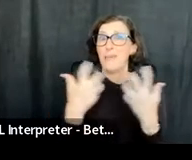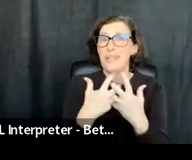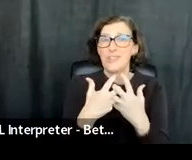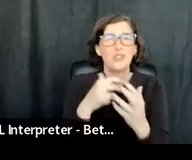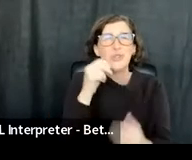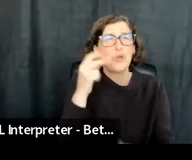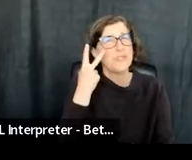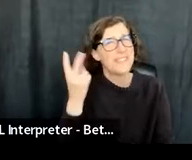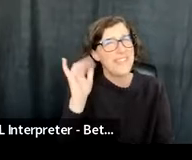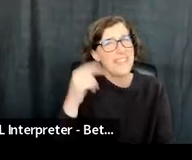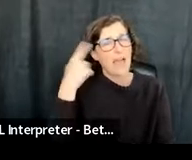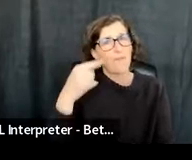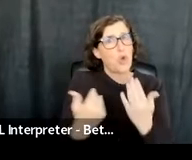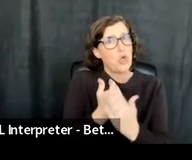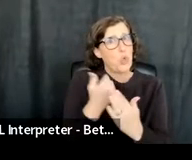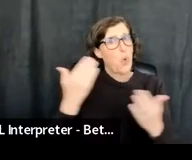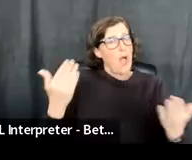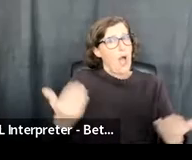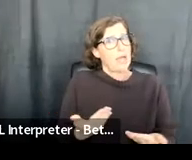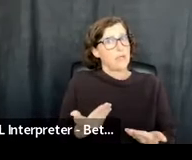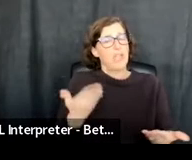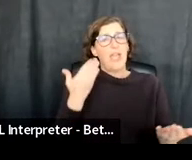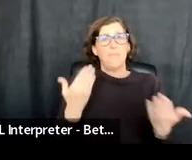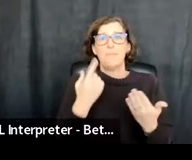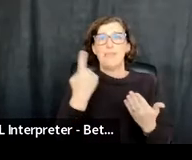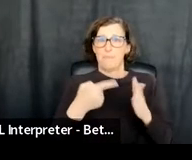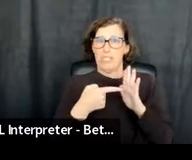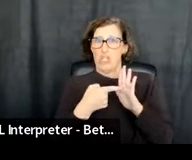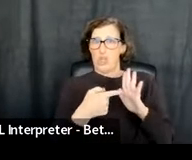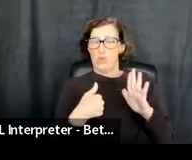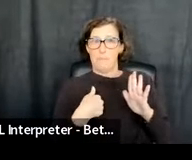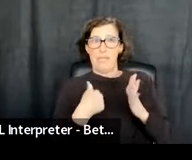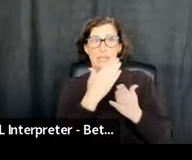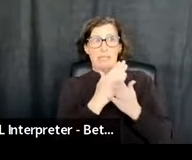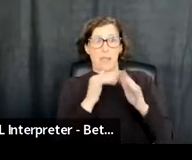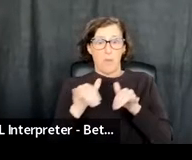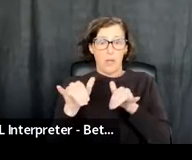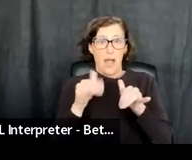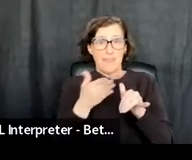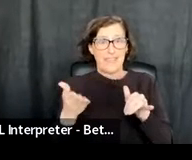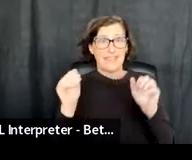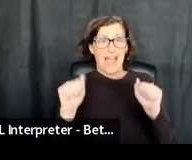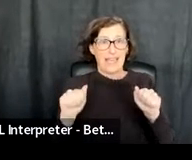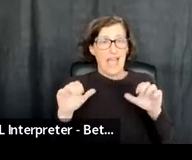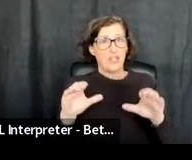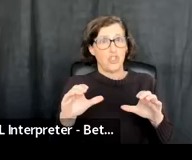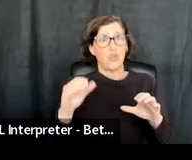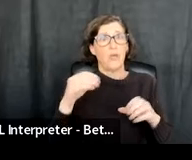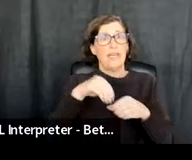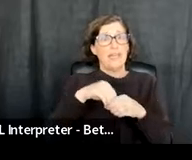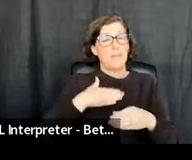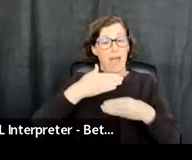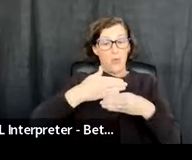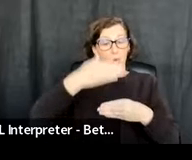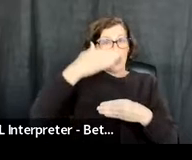it. Maybe something that shows me, some common things I can do in my Windows program to enlarge my mouse pointer.